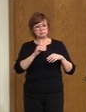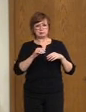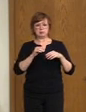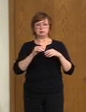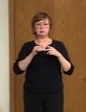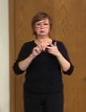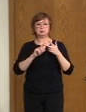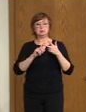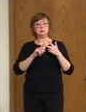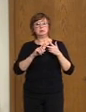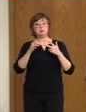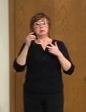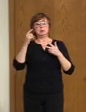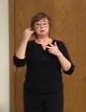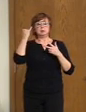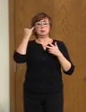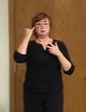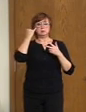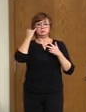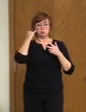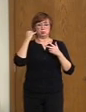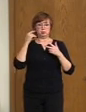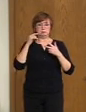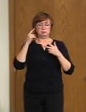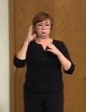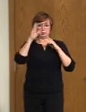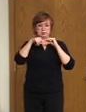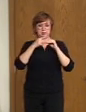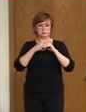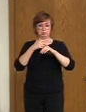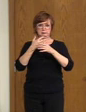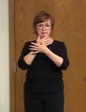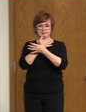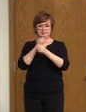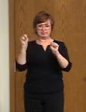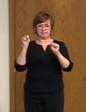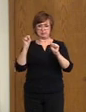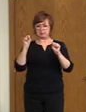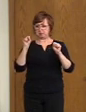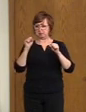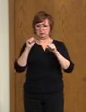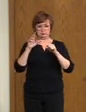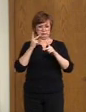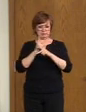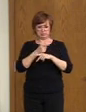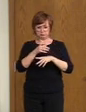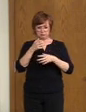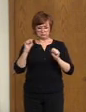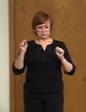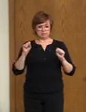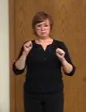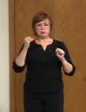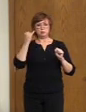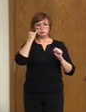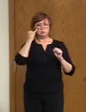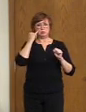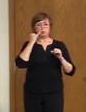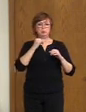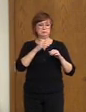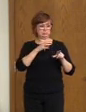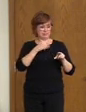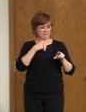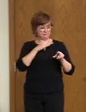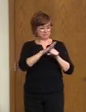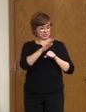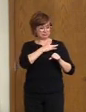be looking at how we adapt on the fly if we are receiving more vaccine that was originally planned for, so that we can